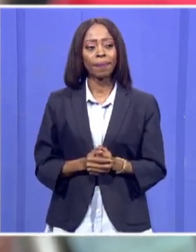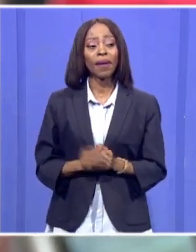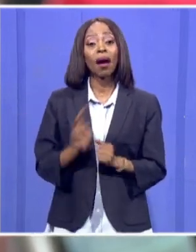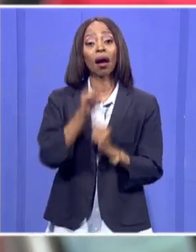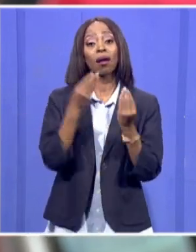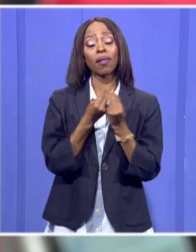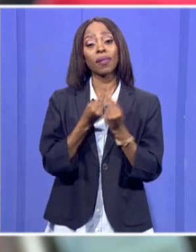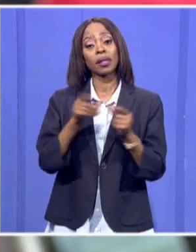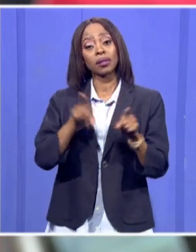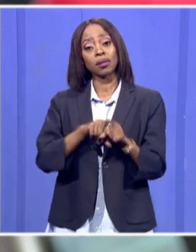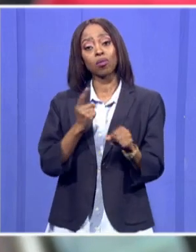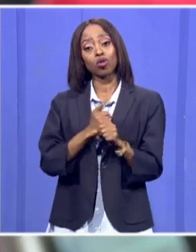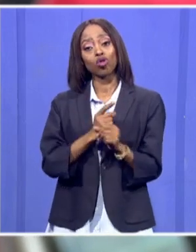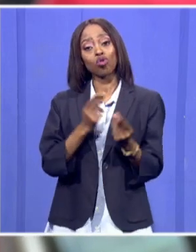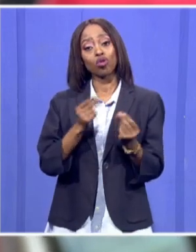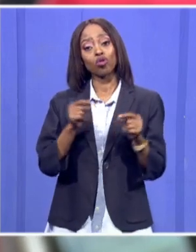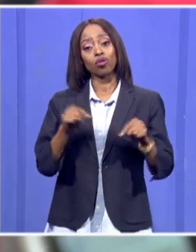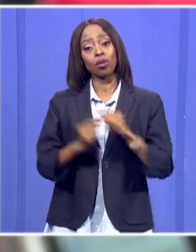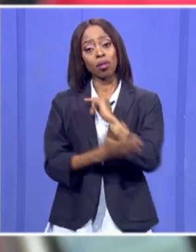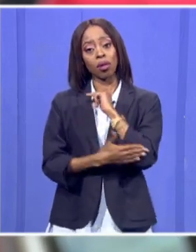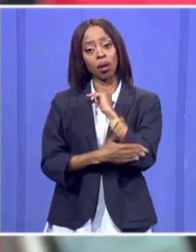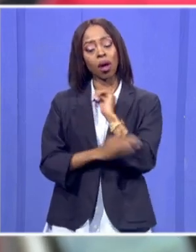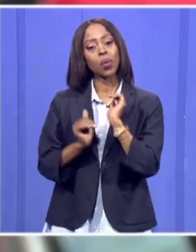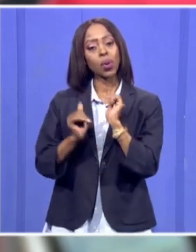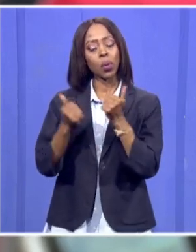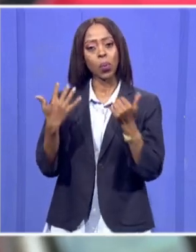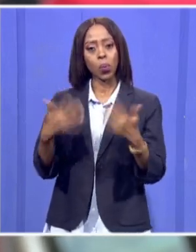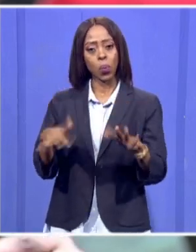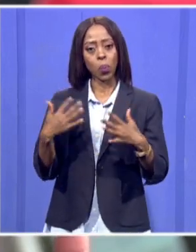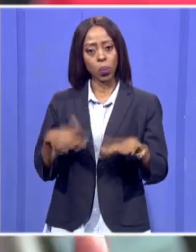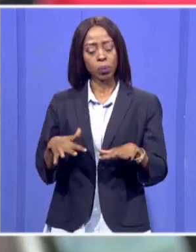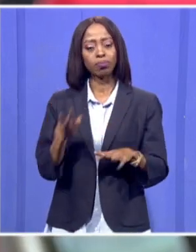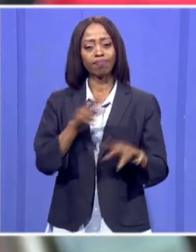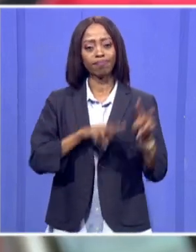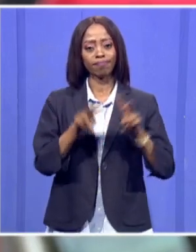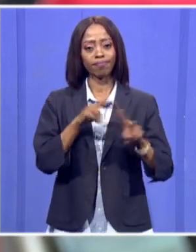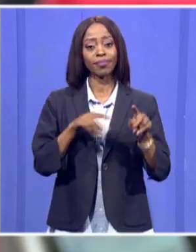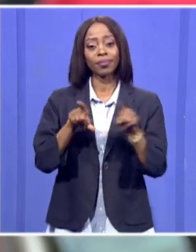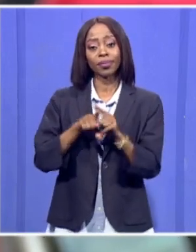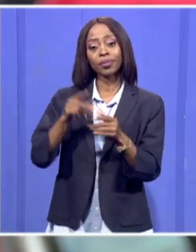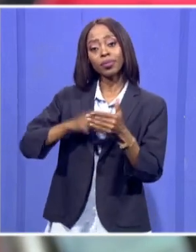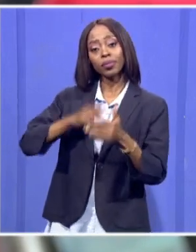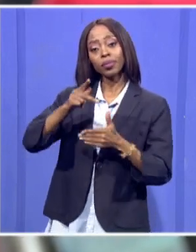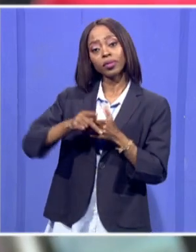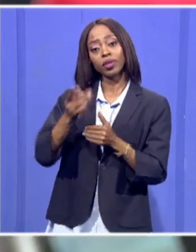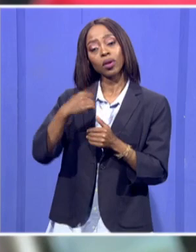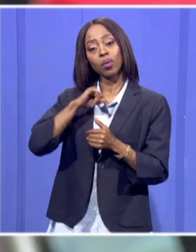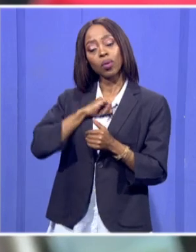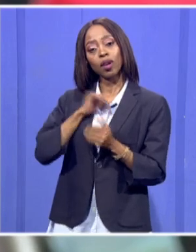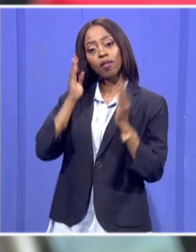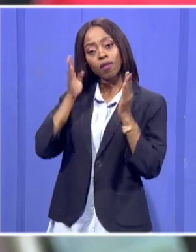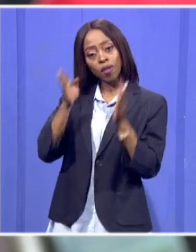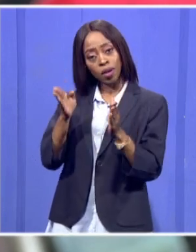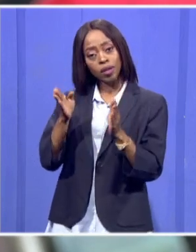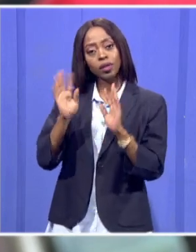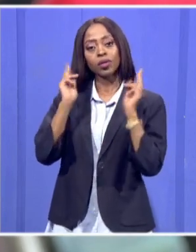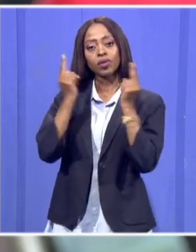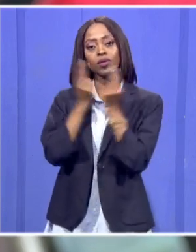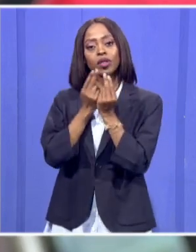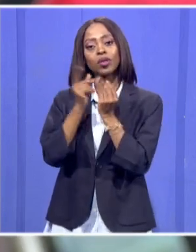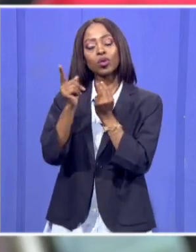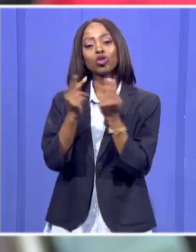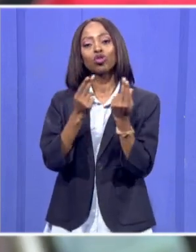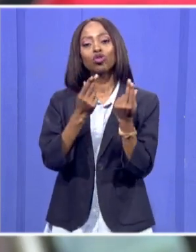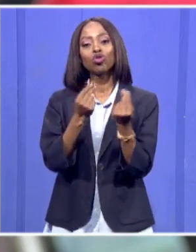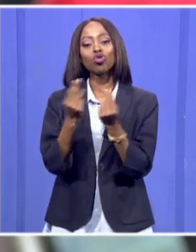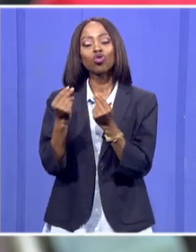things that we do in this country, we really are very good at regulations. I mean, obviously, the project that we look at as the university, where we are studying